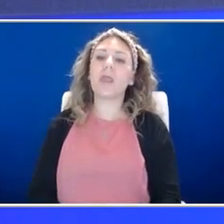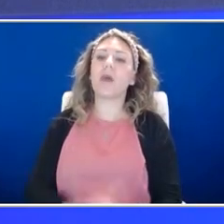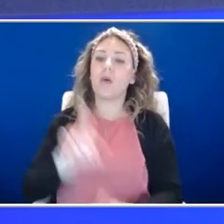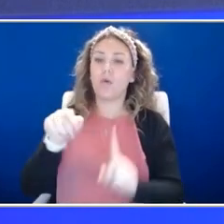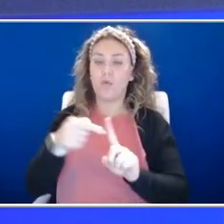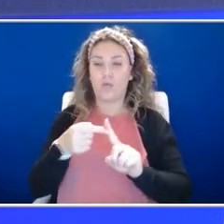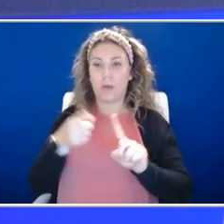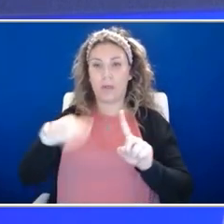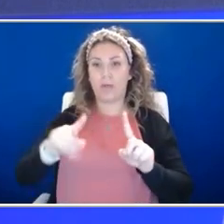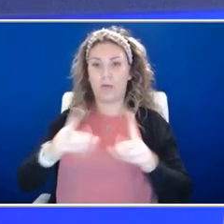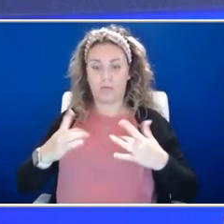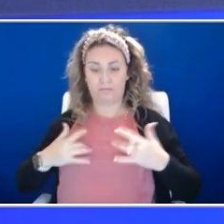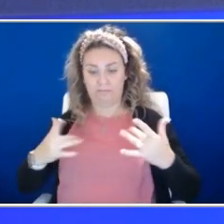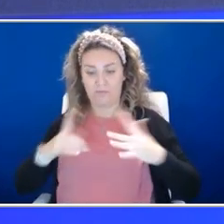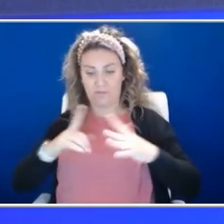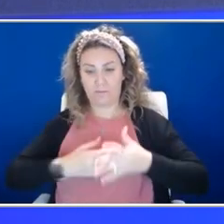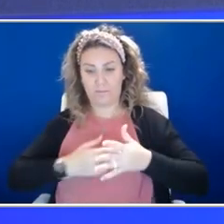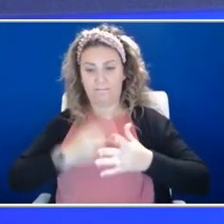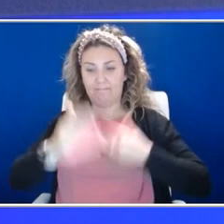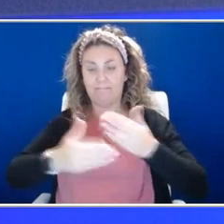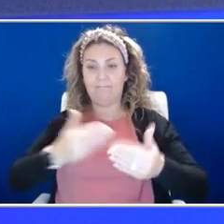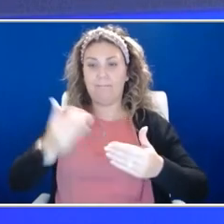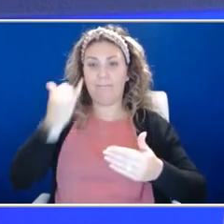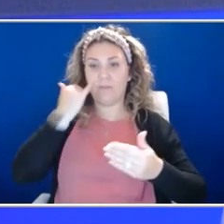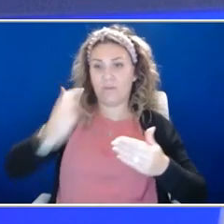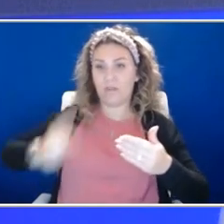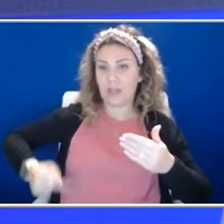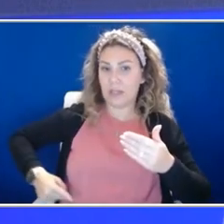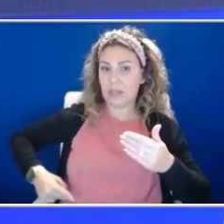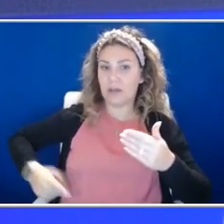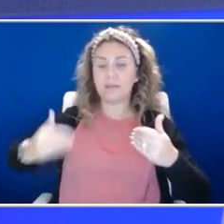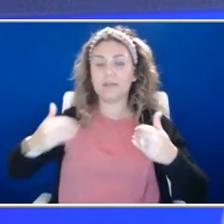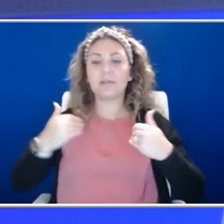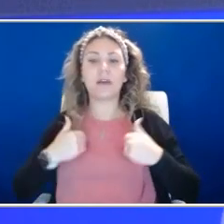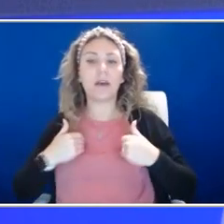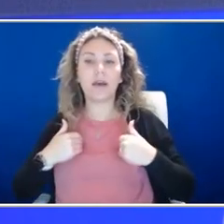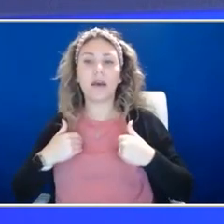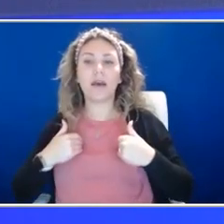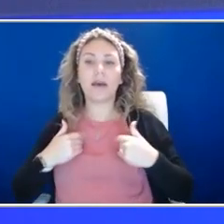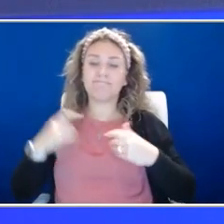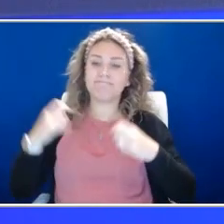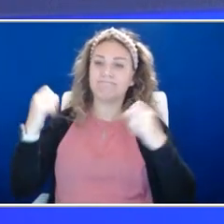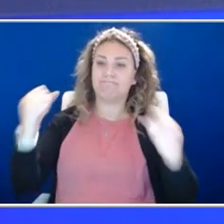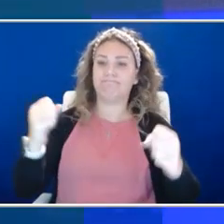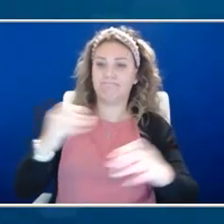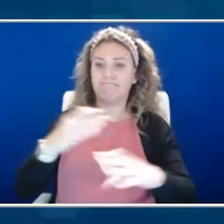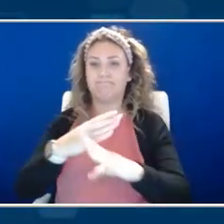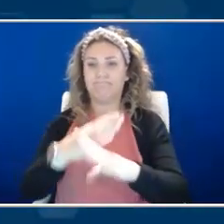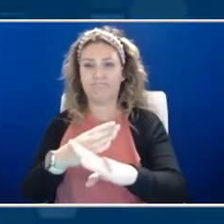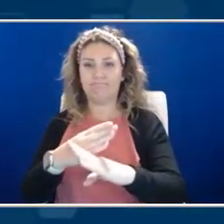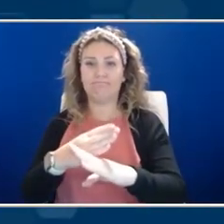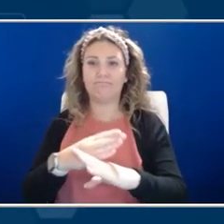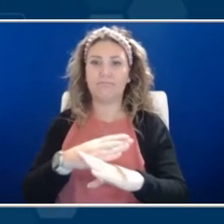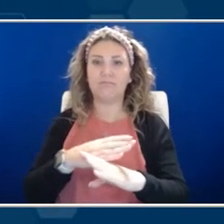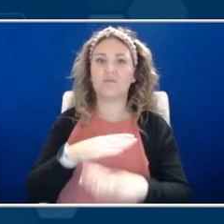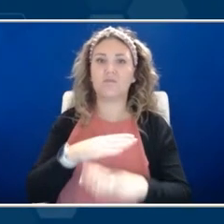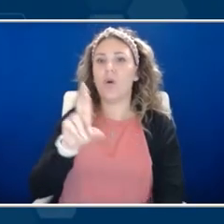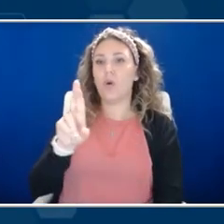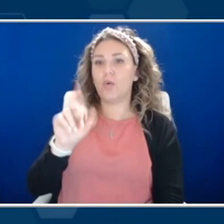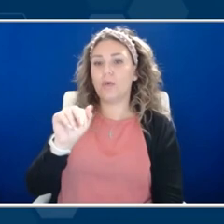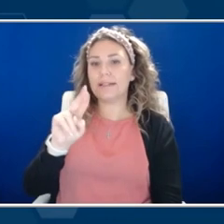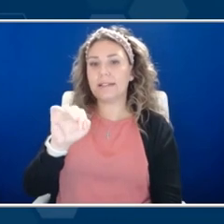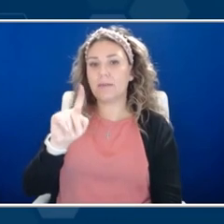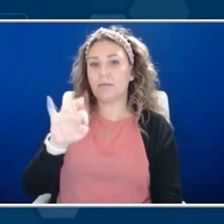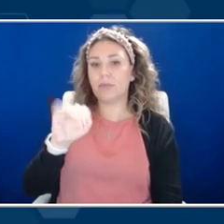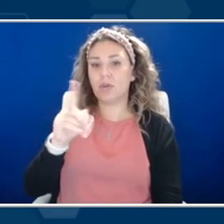stopped, if the kidneys still have some residual tubules, that's the functioning part of the kidney